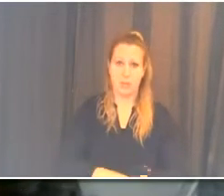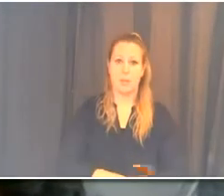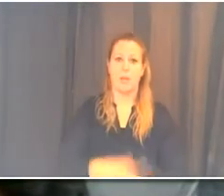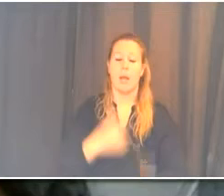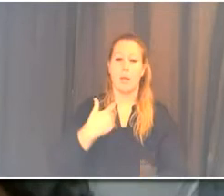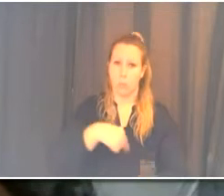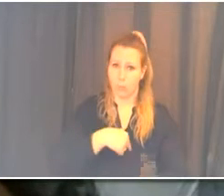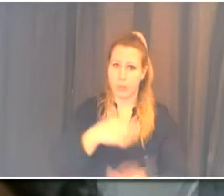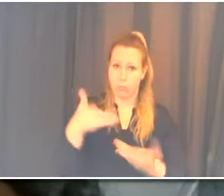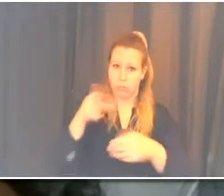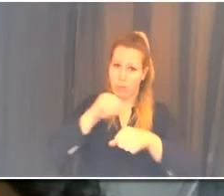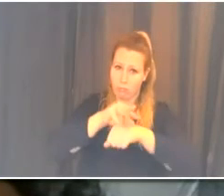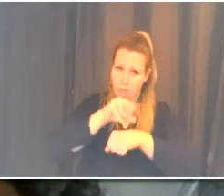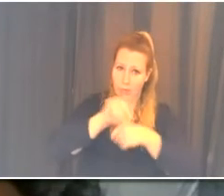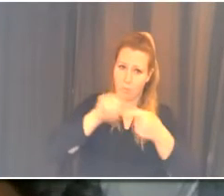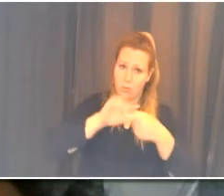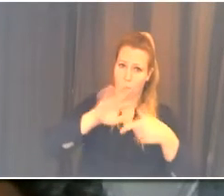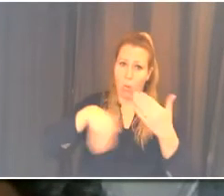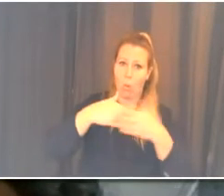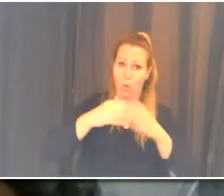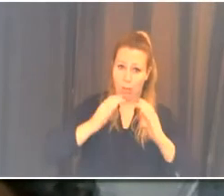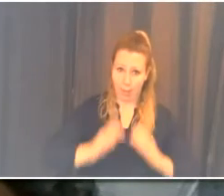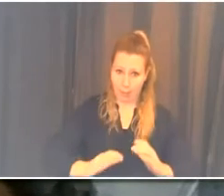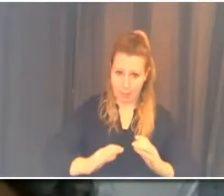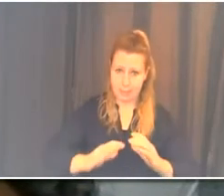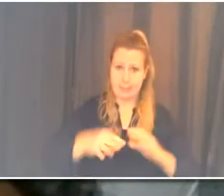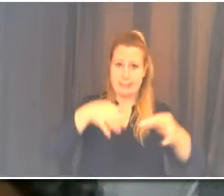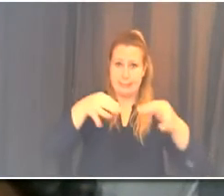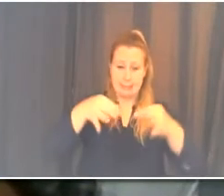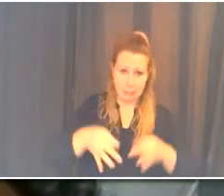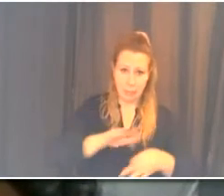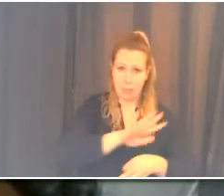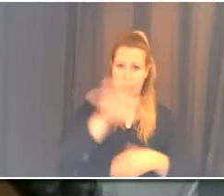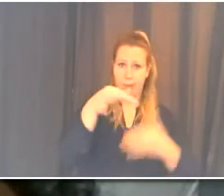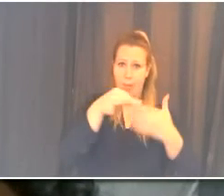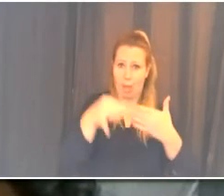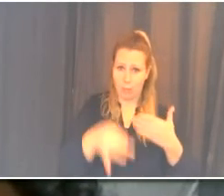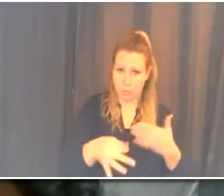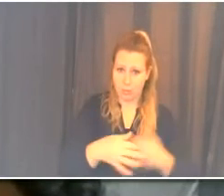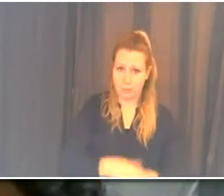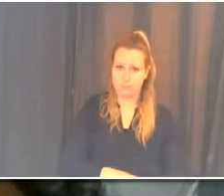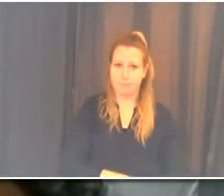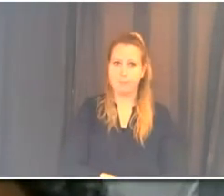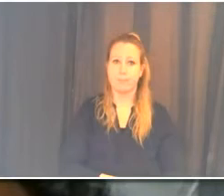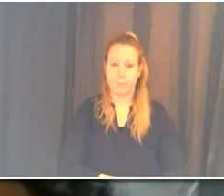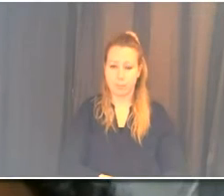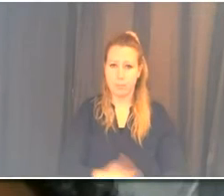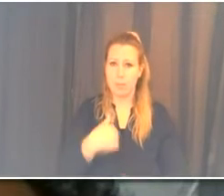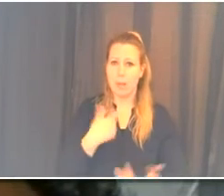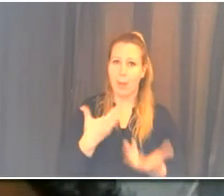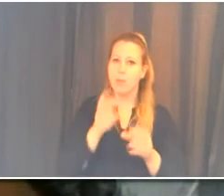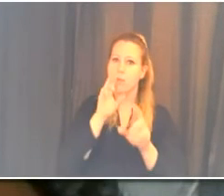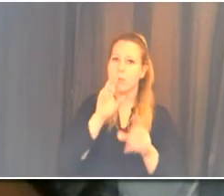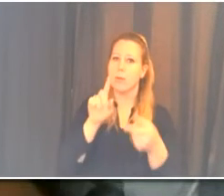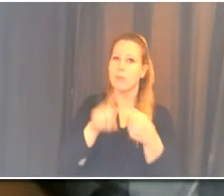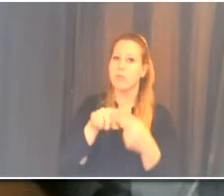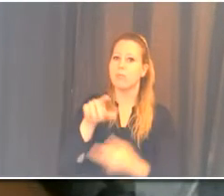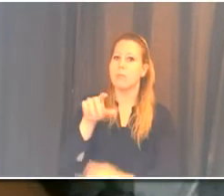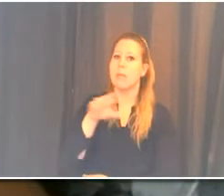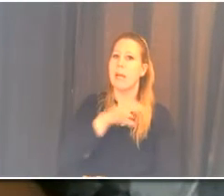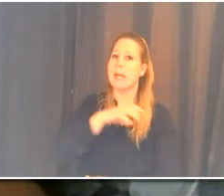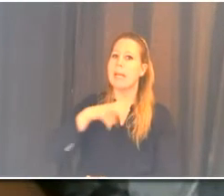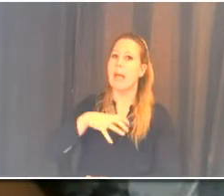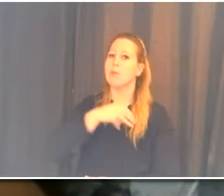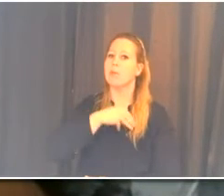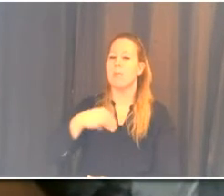for whom we have established safe ways and reach to reach out to them if they are currently living in their abusive situations some of